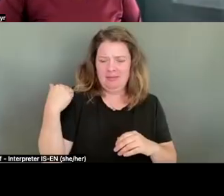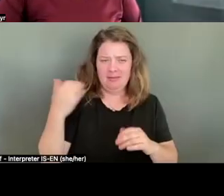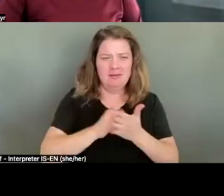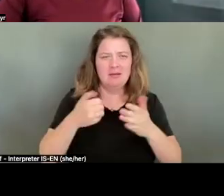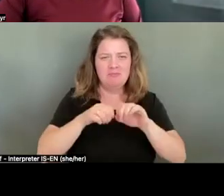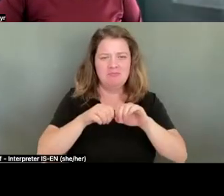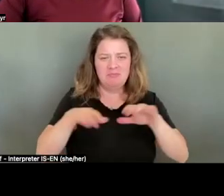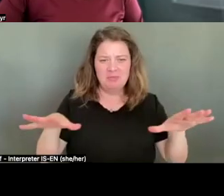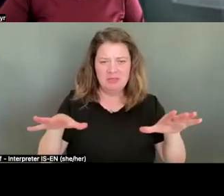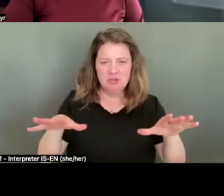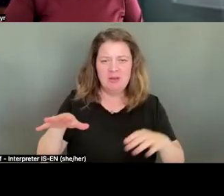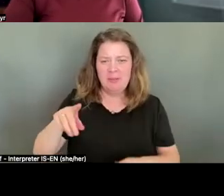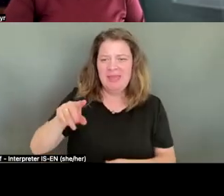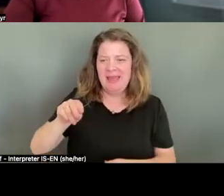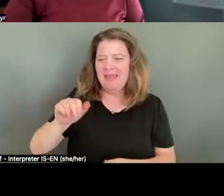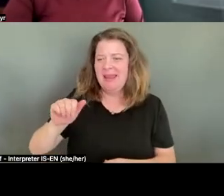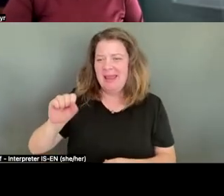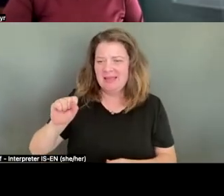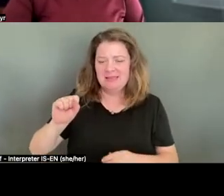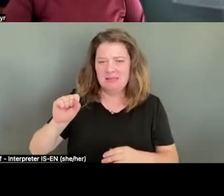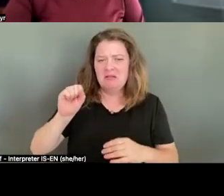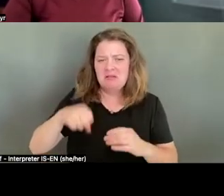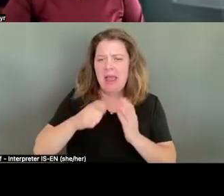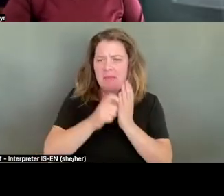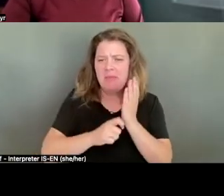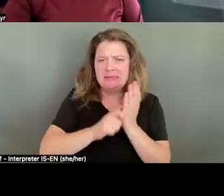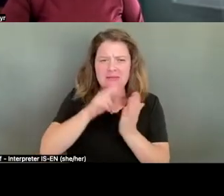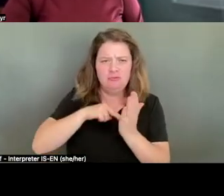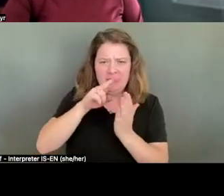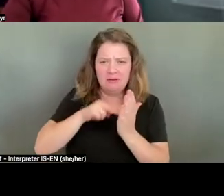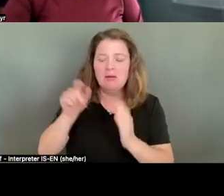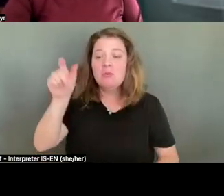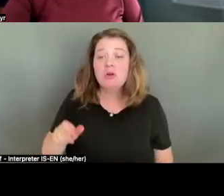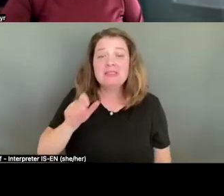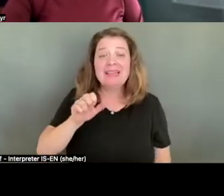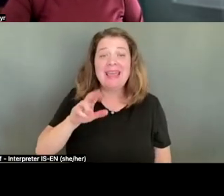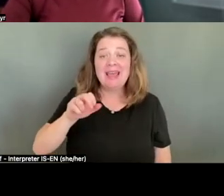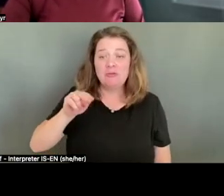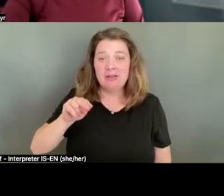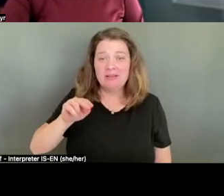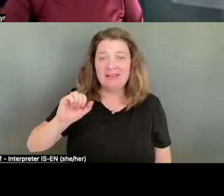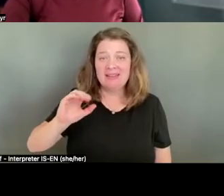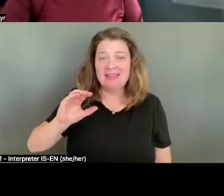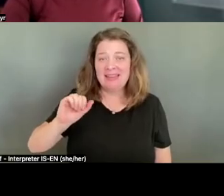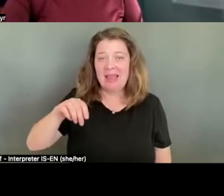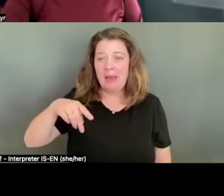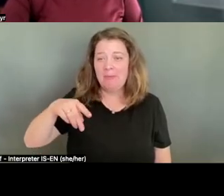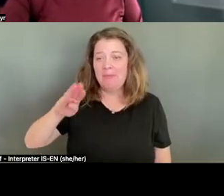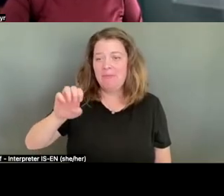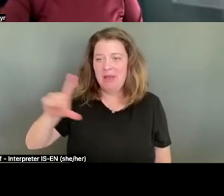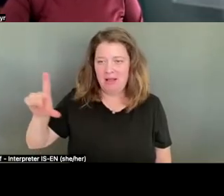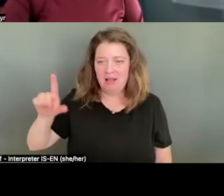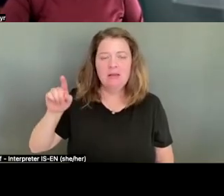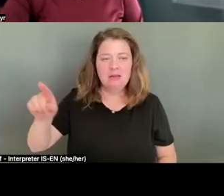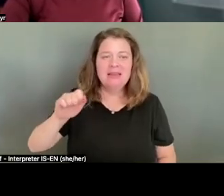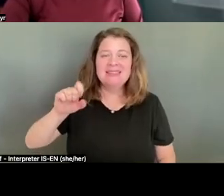mention this, that indeed in this project led by Erin Campbell, we examined this idea of systematicity in the